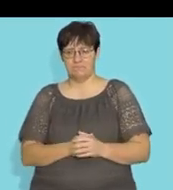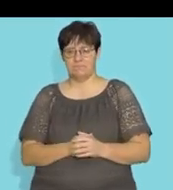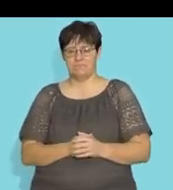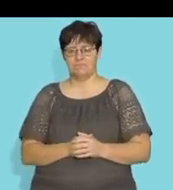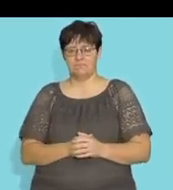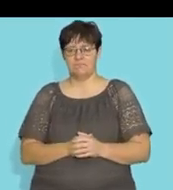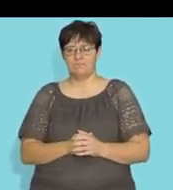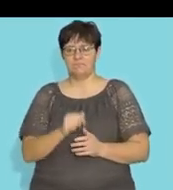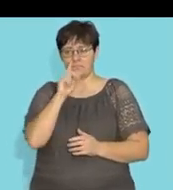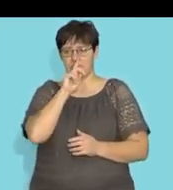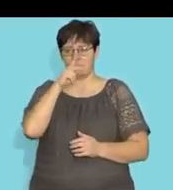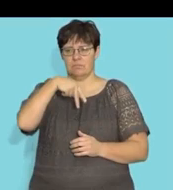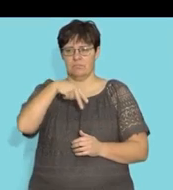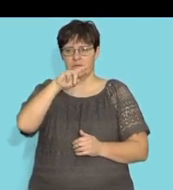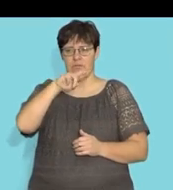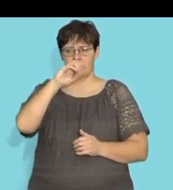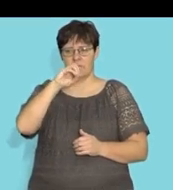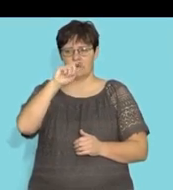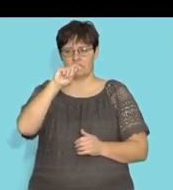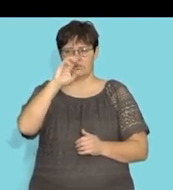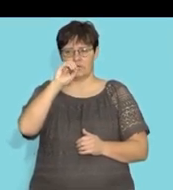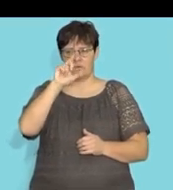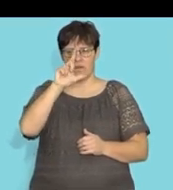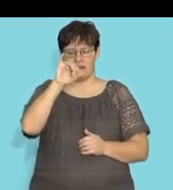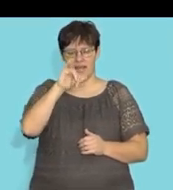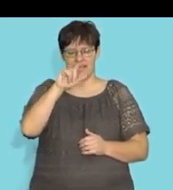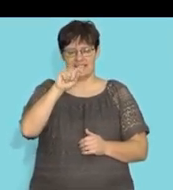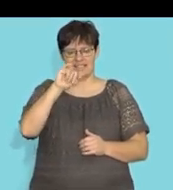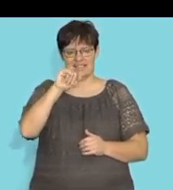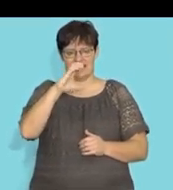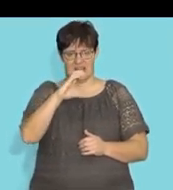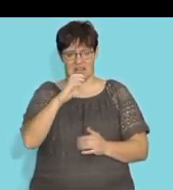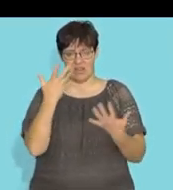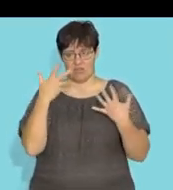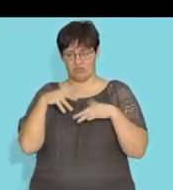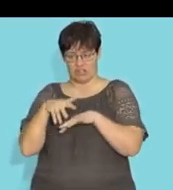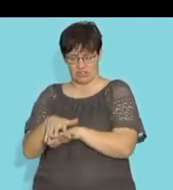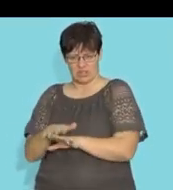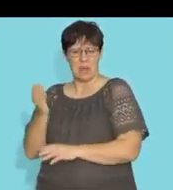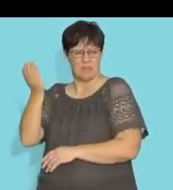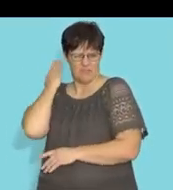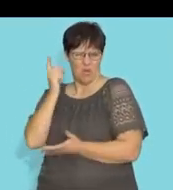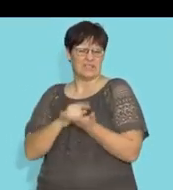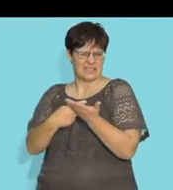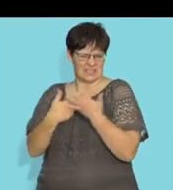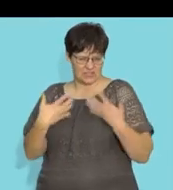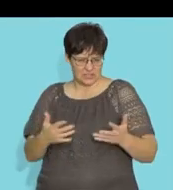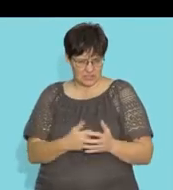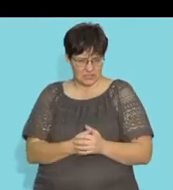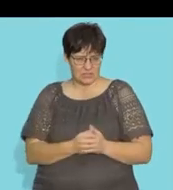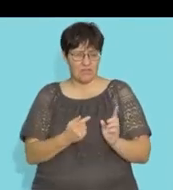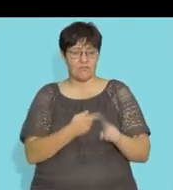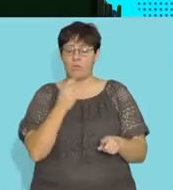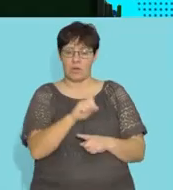look at proteolytic reactions. Now, we spoke about proteolytic reactions at an earlier stage.